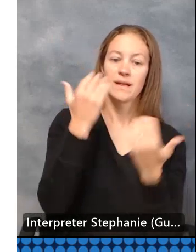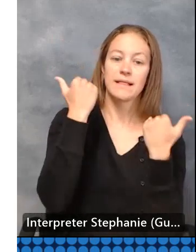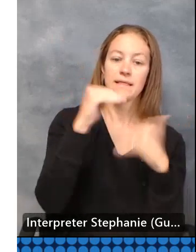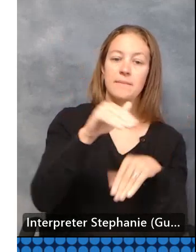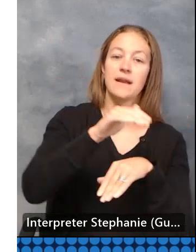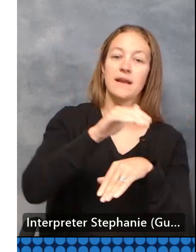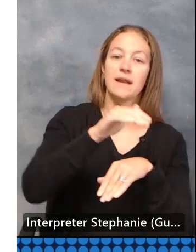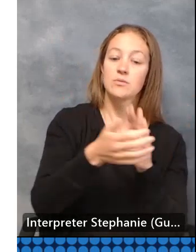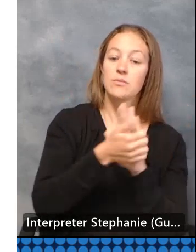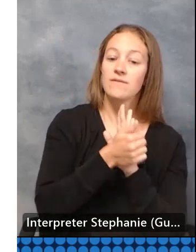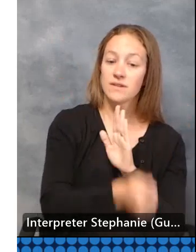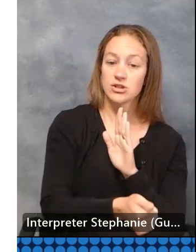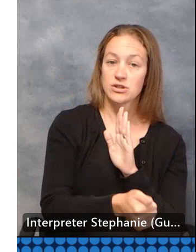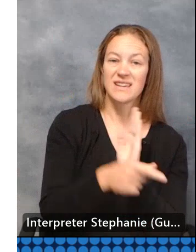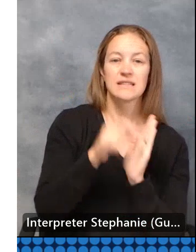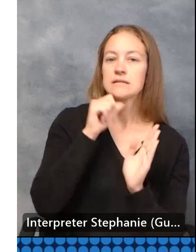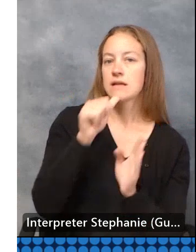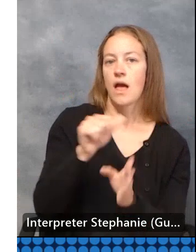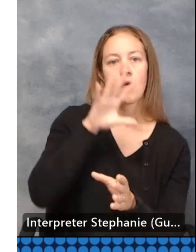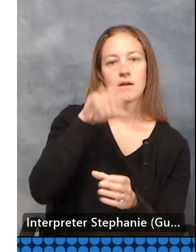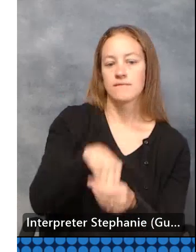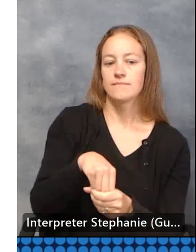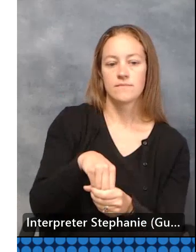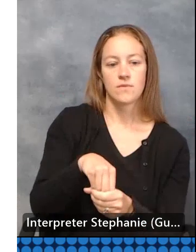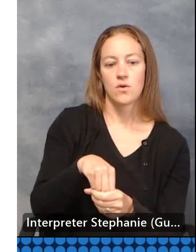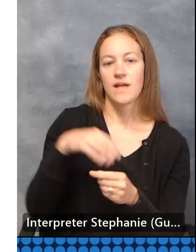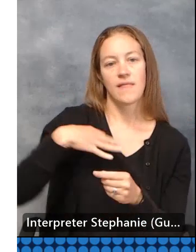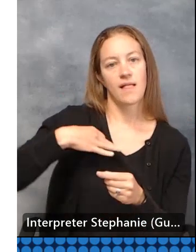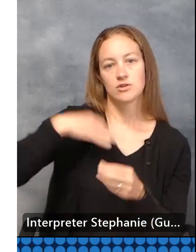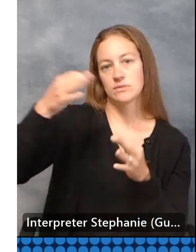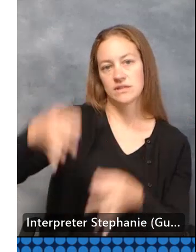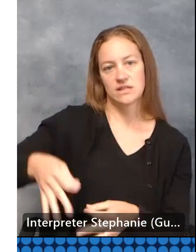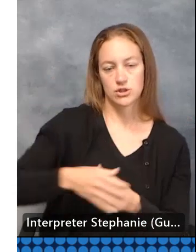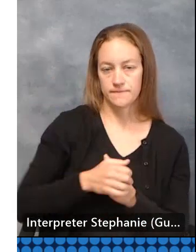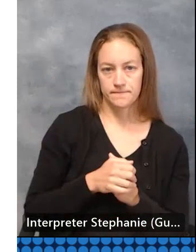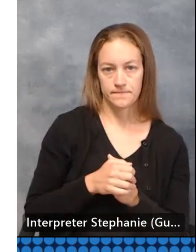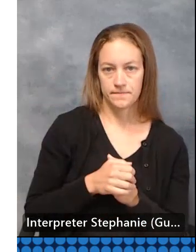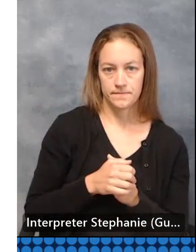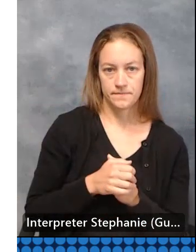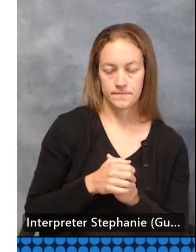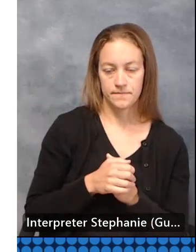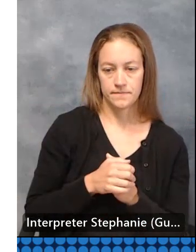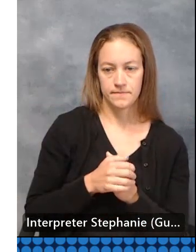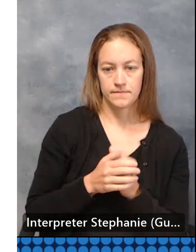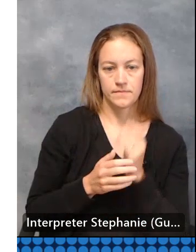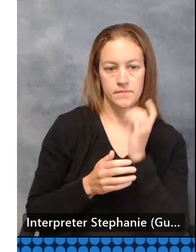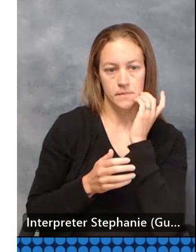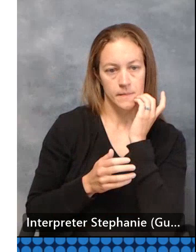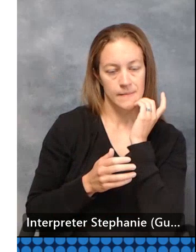limited English proficiency is not a determinant factor in the eligibility decision.